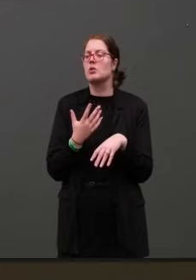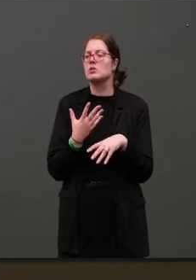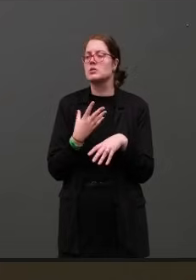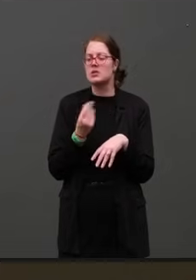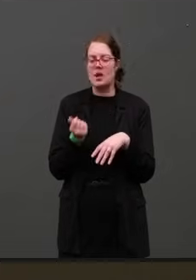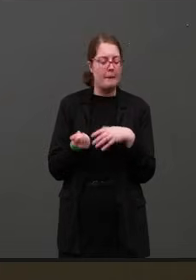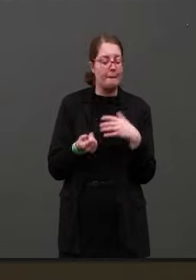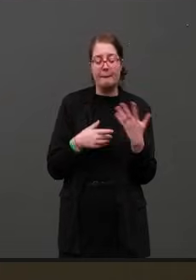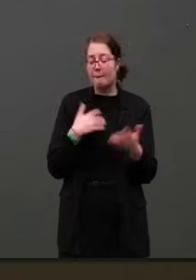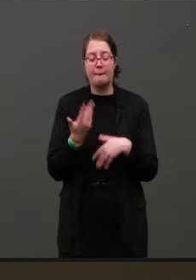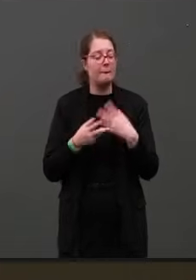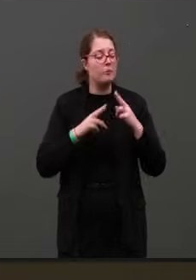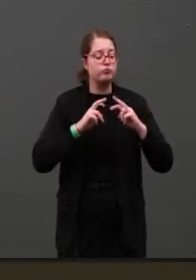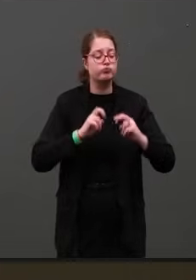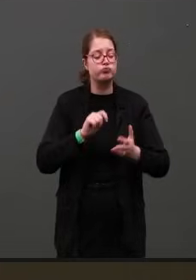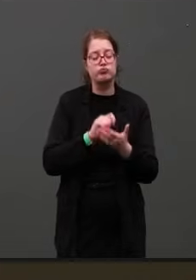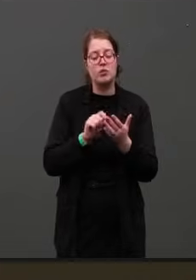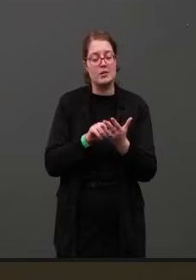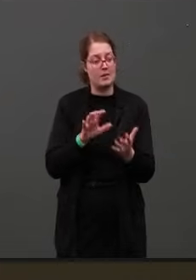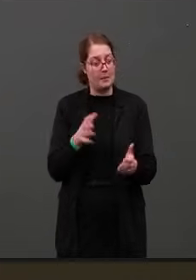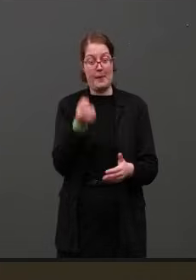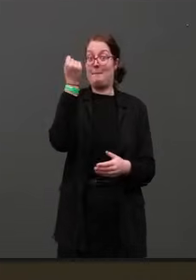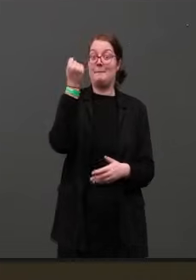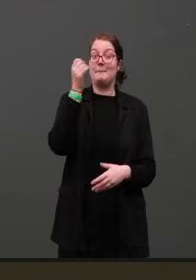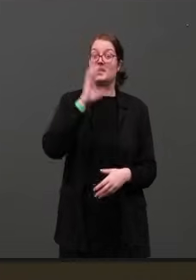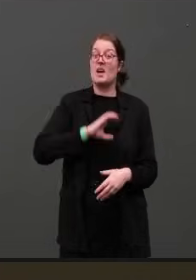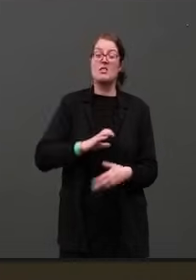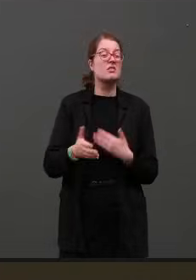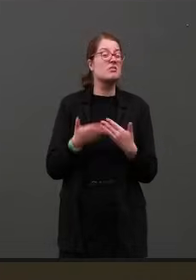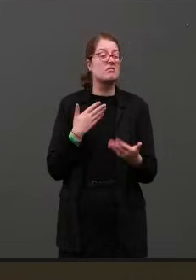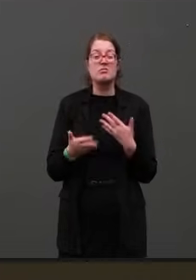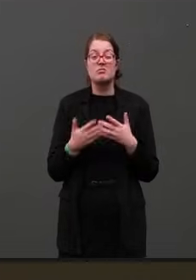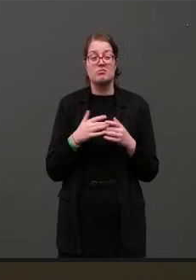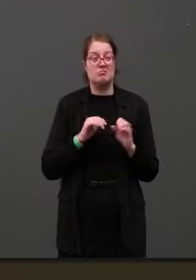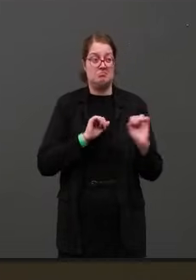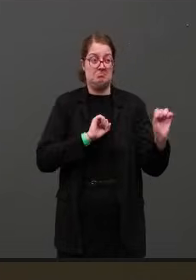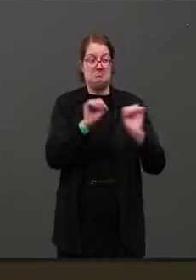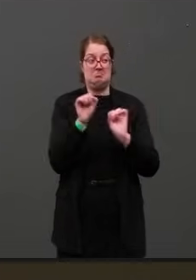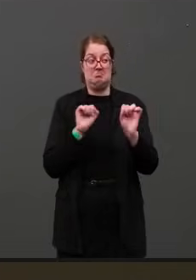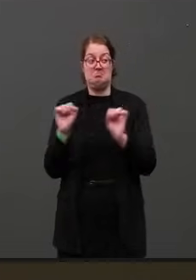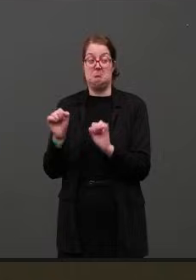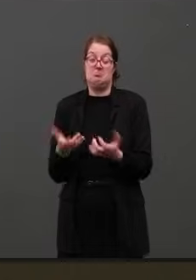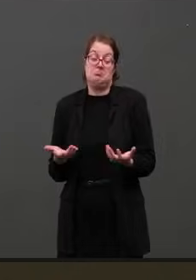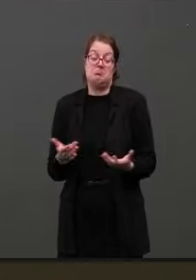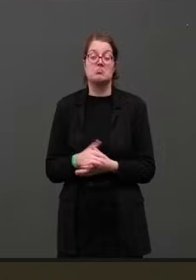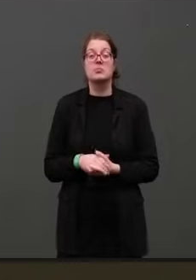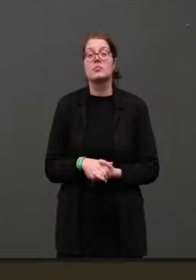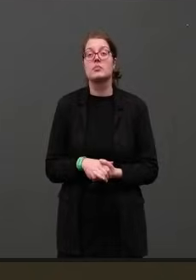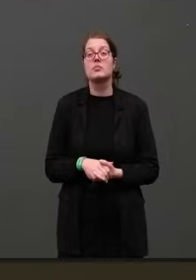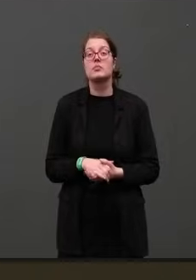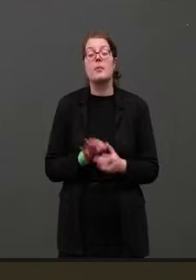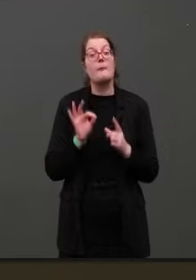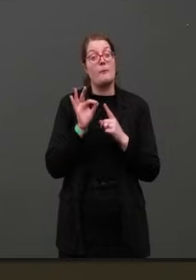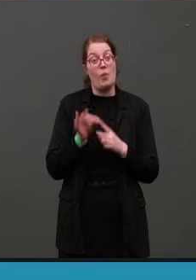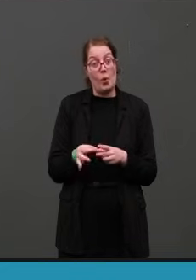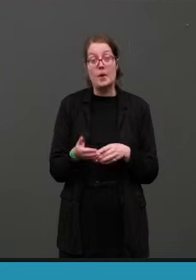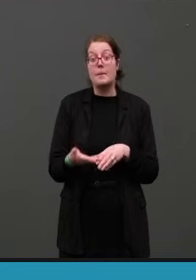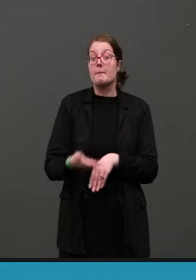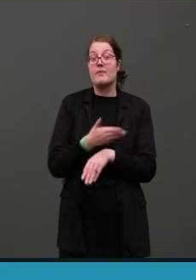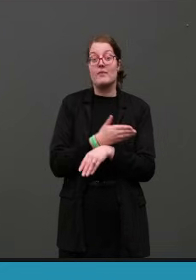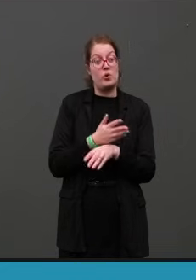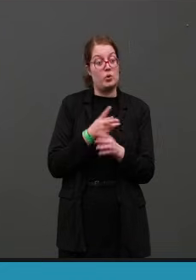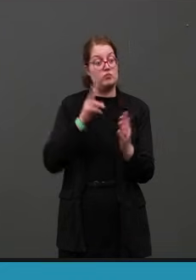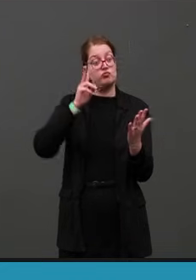of writing. It doesn't really matter. You do whatever works for you. But the point is that before an audience sees it, we